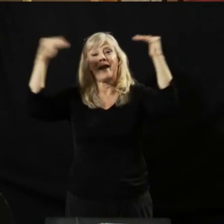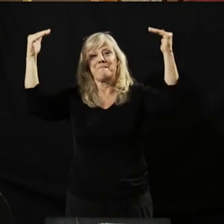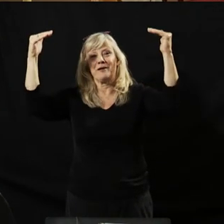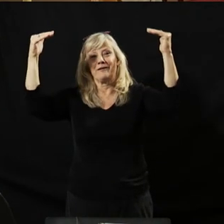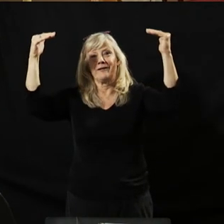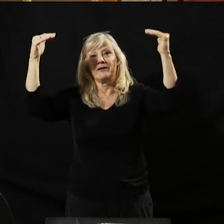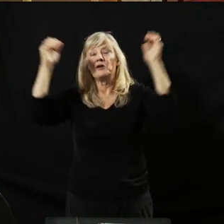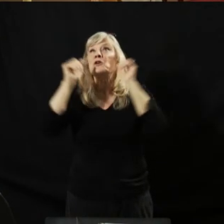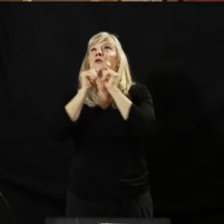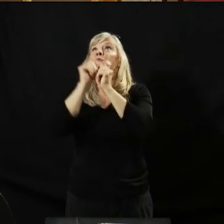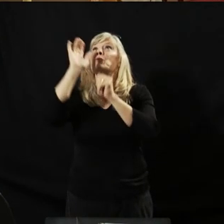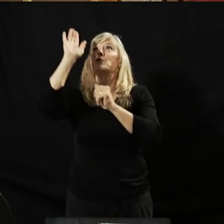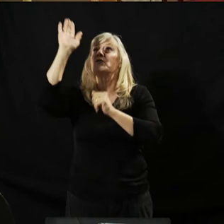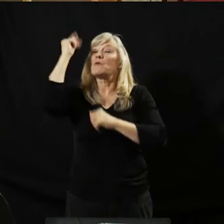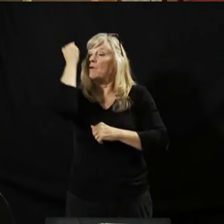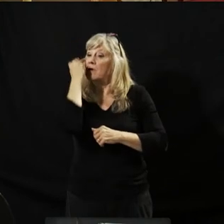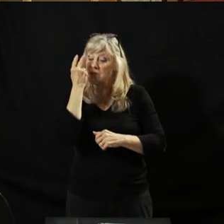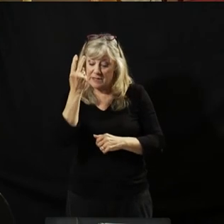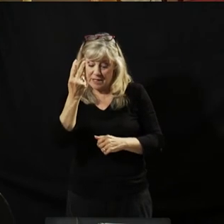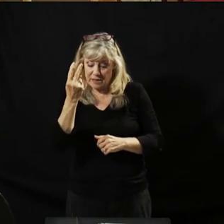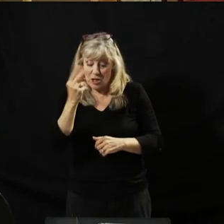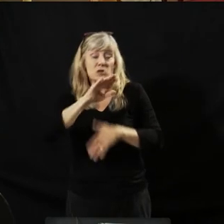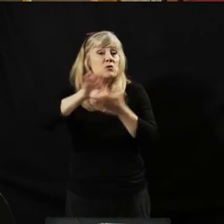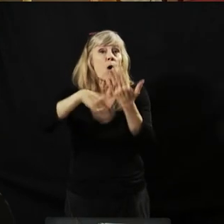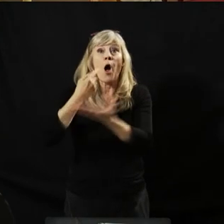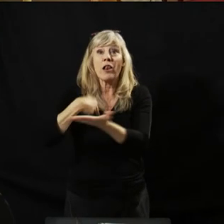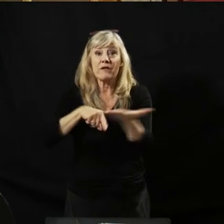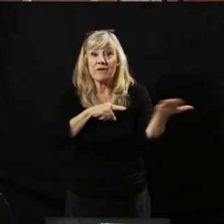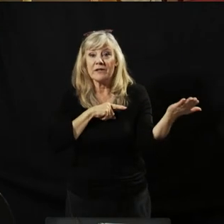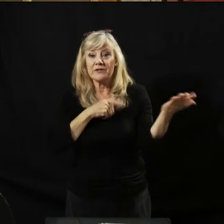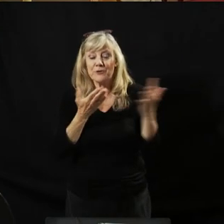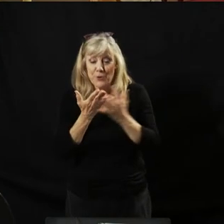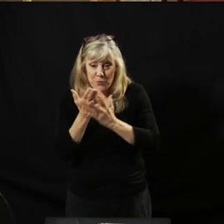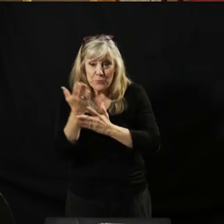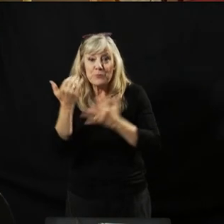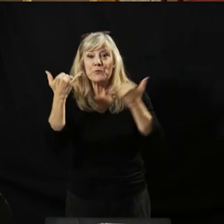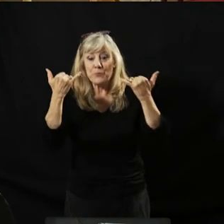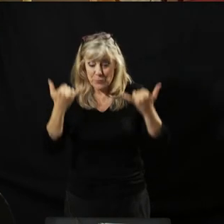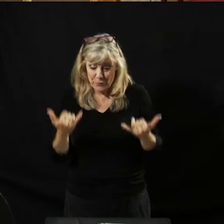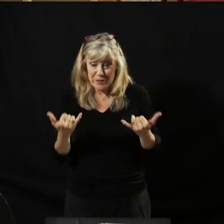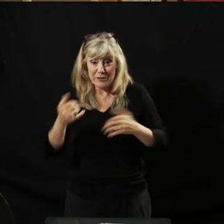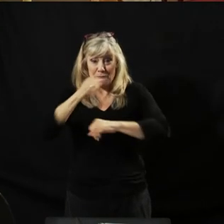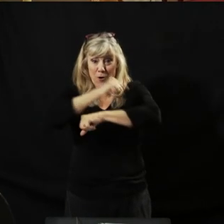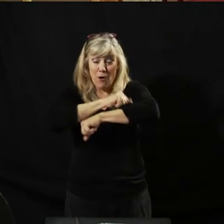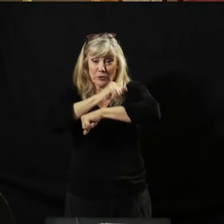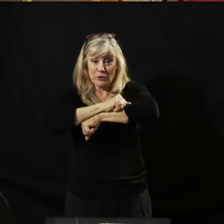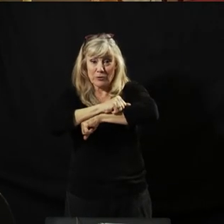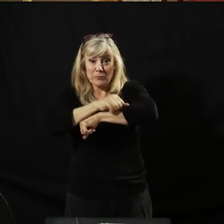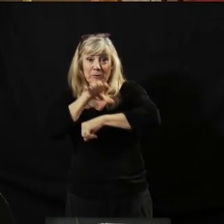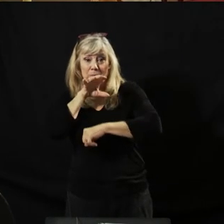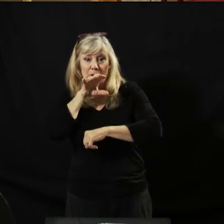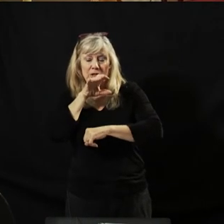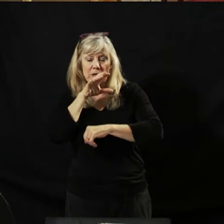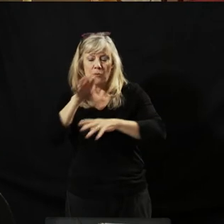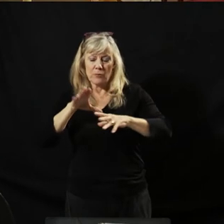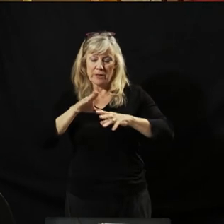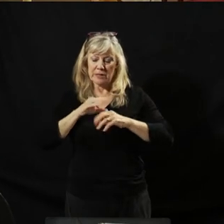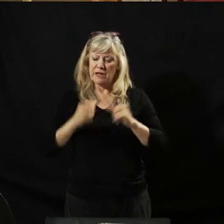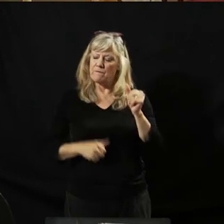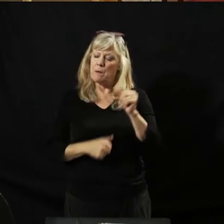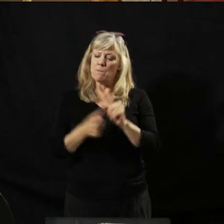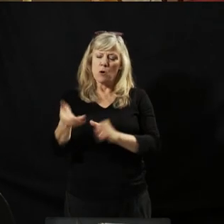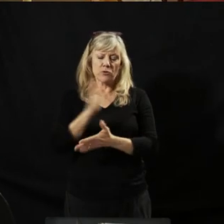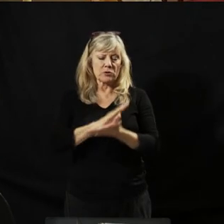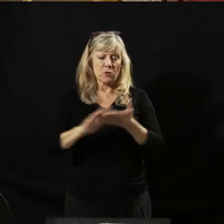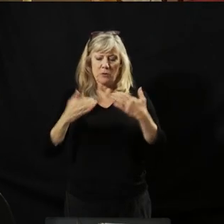of your divine majesty, so that all of us who through this participation at the altar receive the most holy body and blood